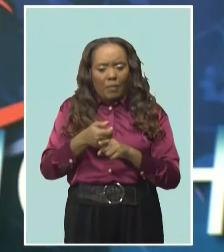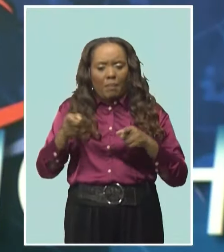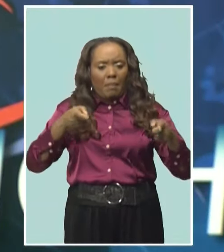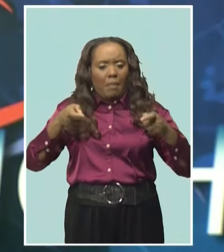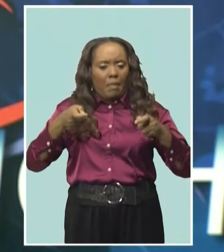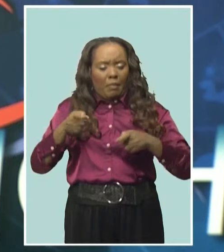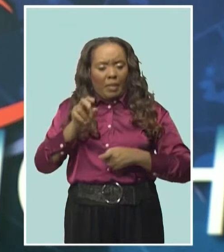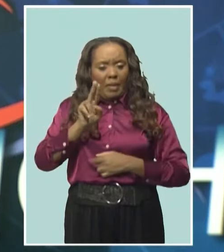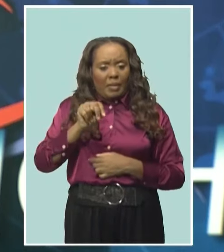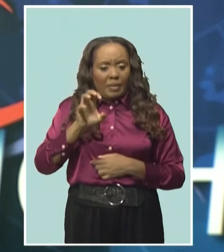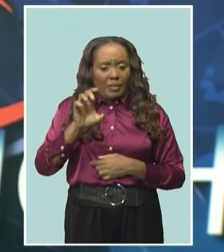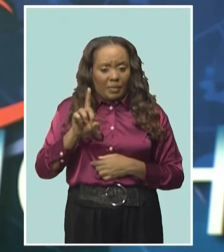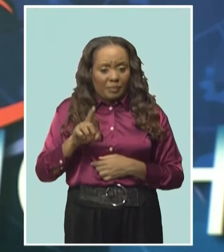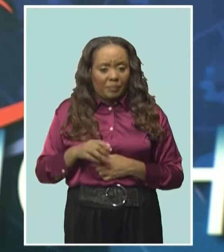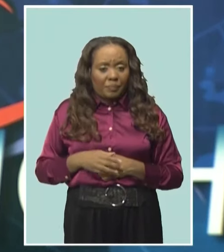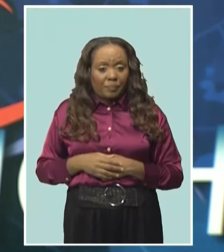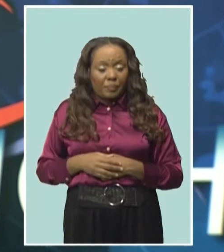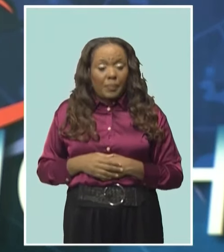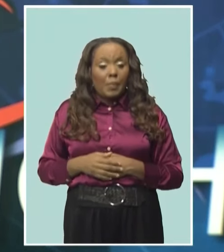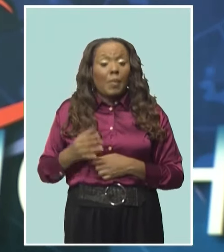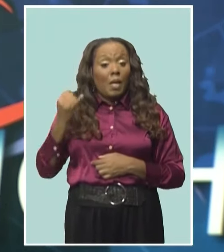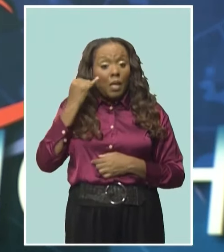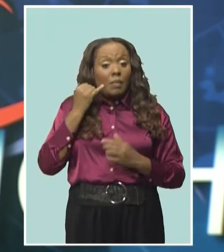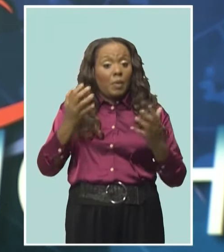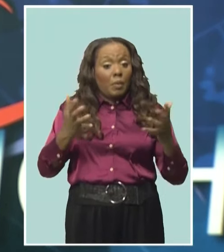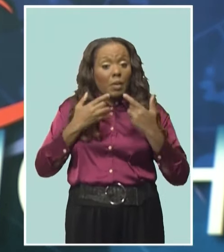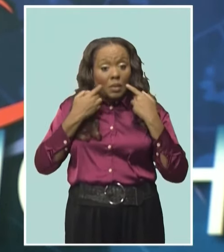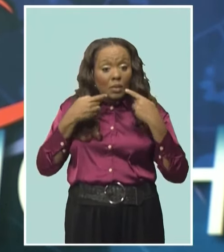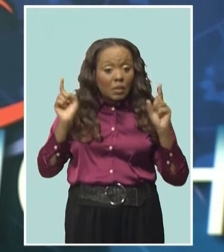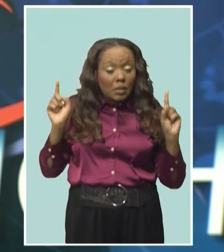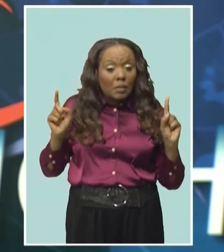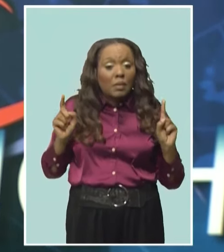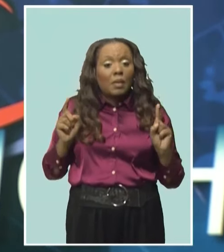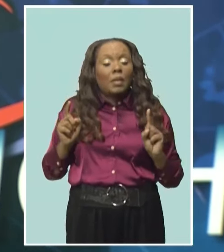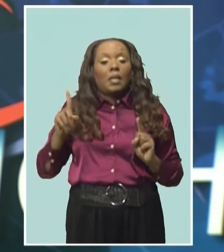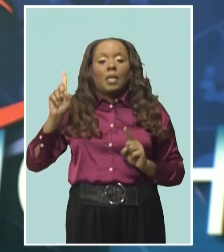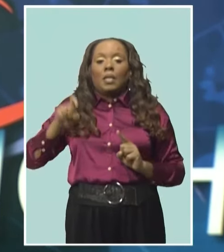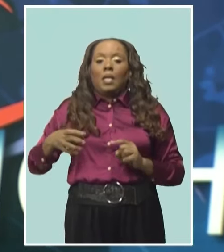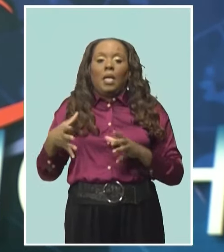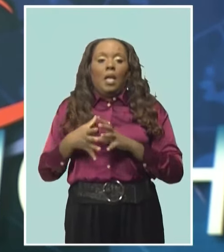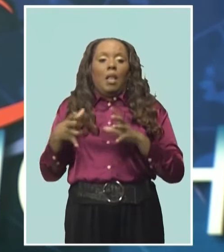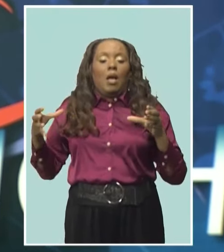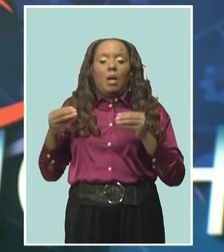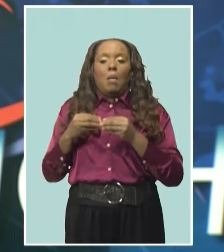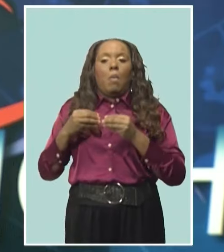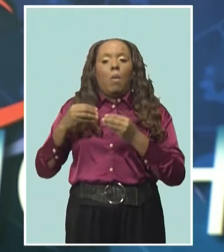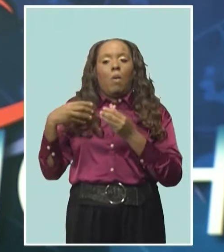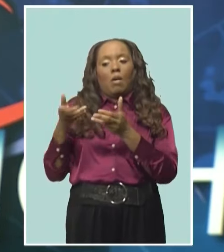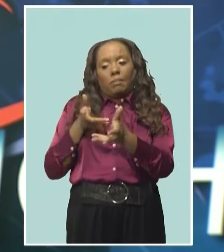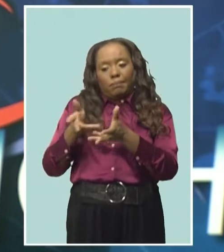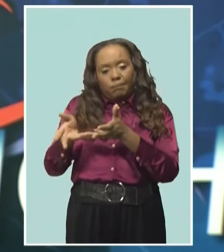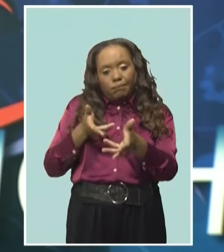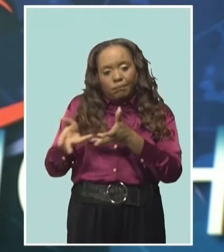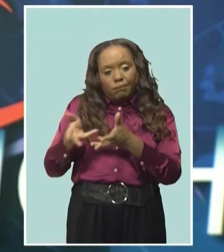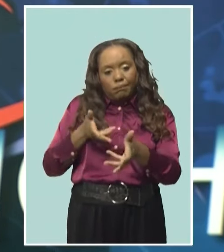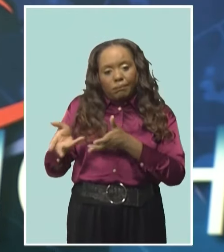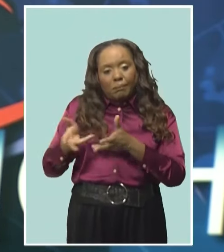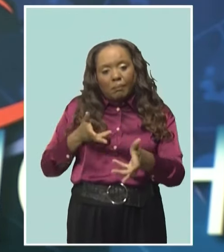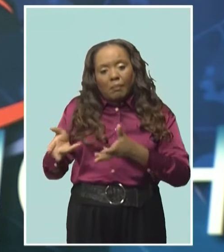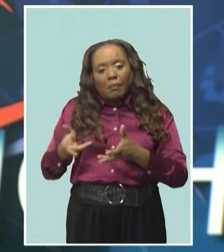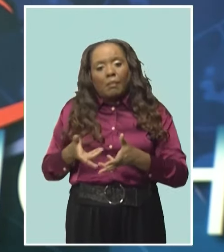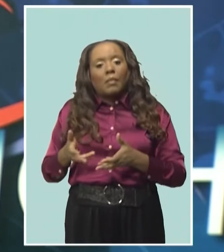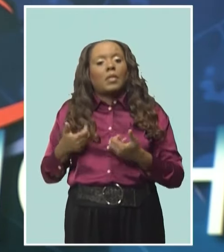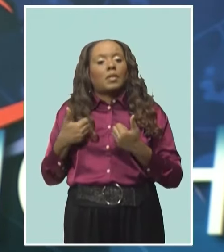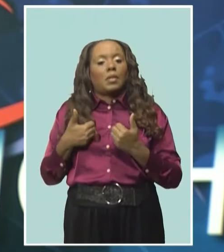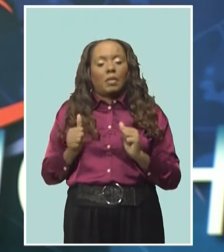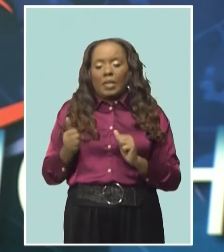Dr. Mandeville stresses in order to achieve all of this, a multi-sectoral collaboration is needed to address the underlying socio-economic